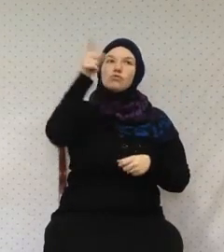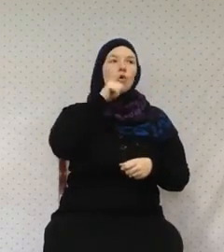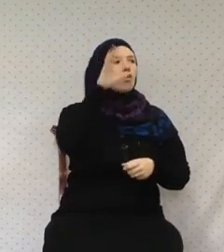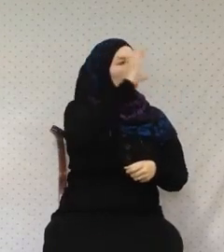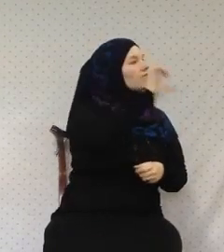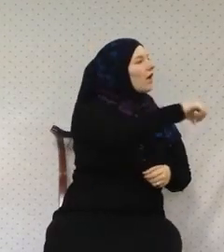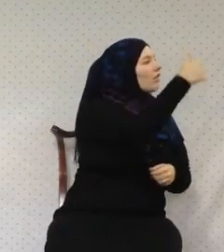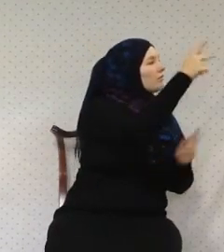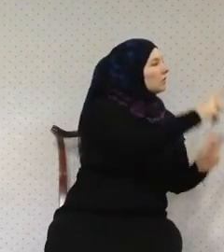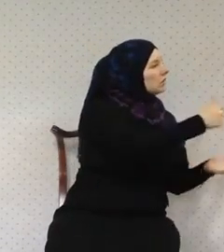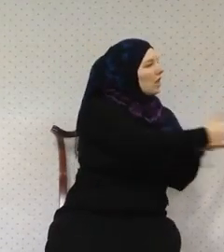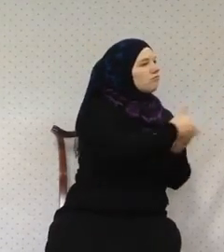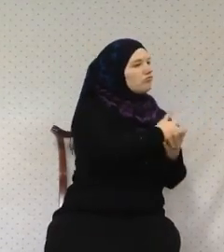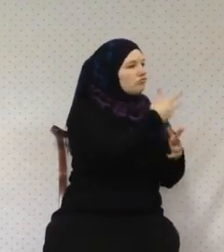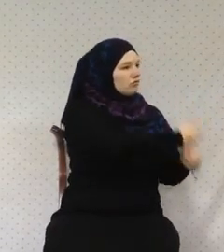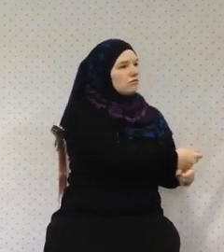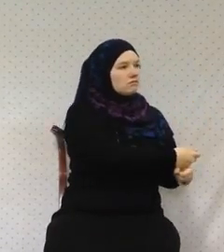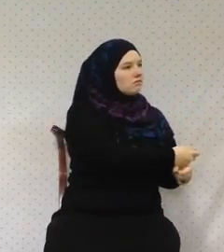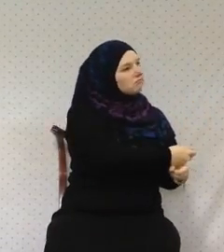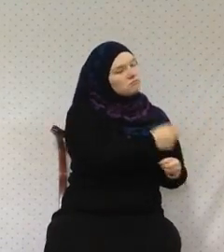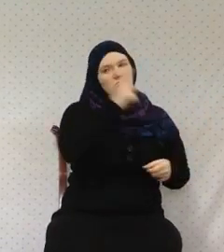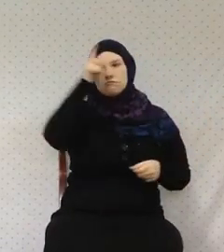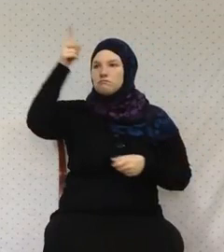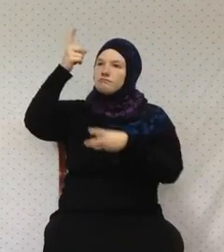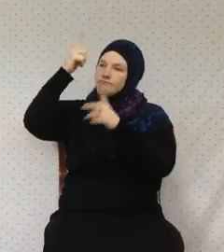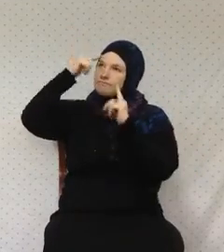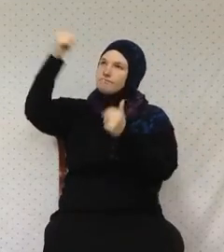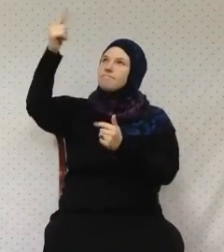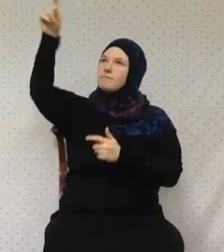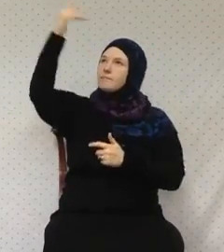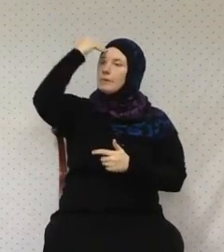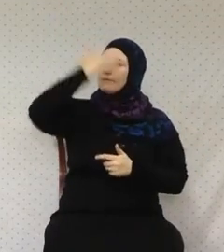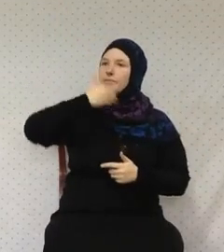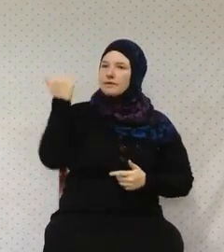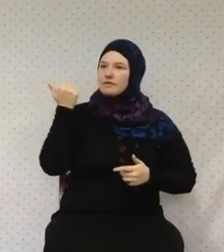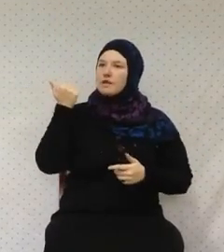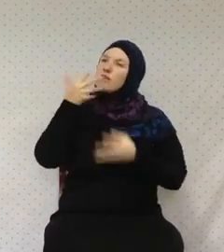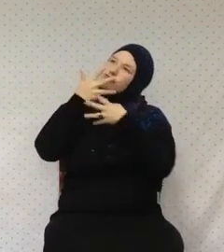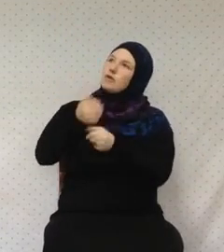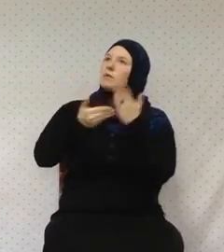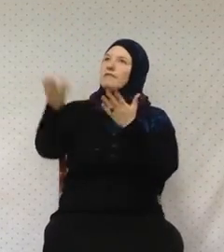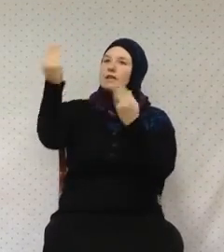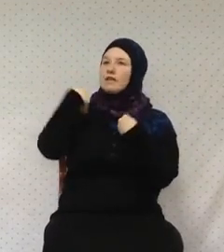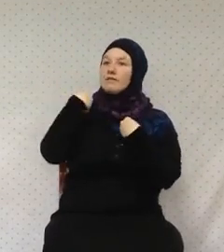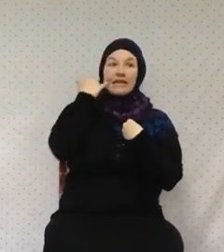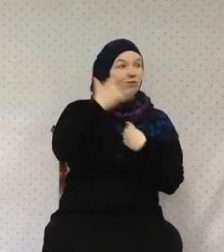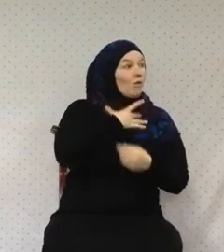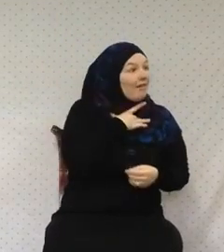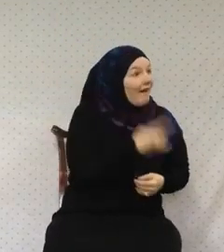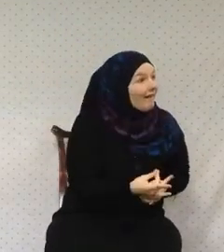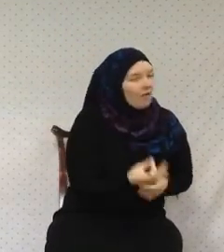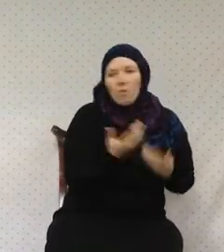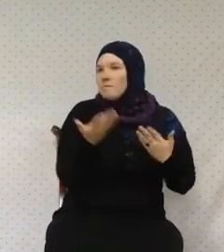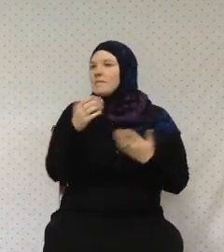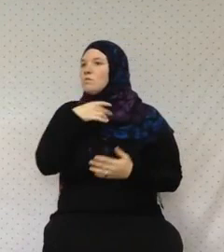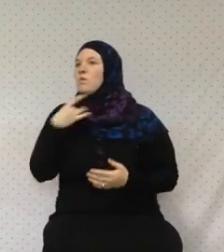job. You trust Allah with something, leave it up to Him. And trust whatever He does, whether you like it